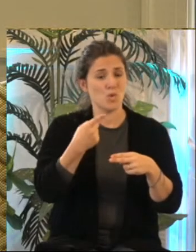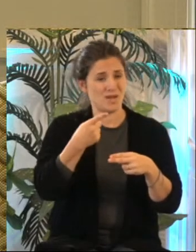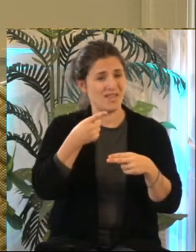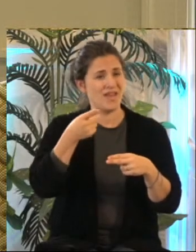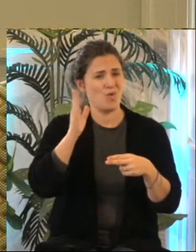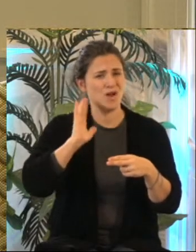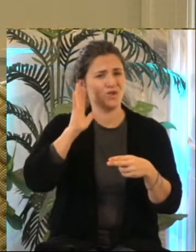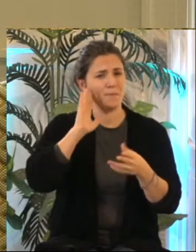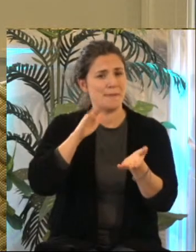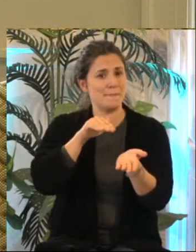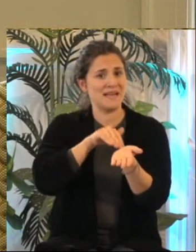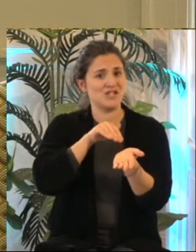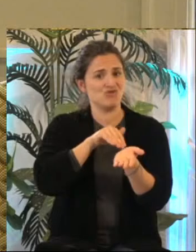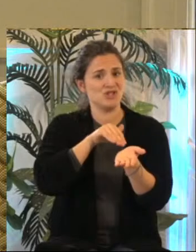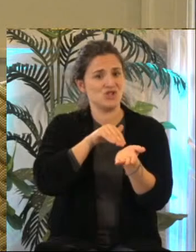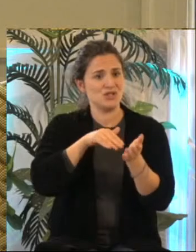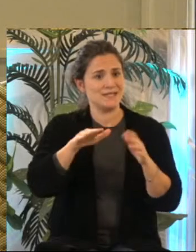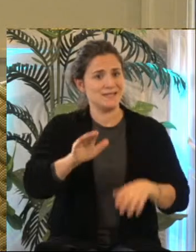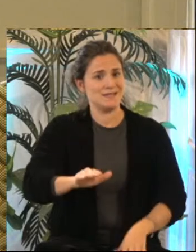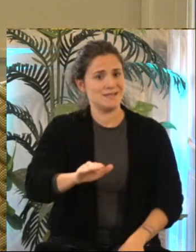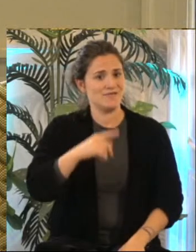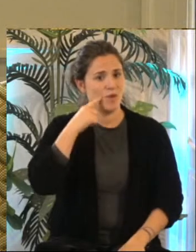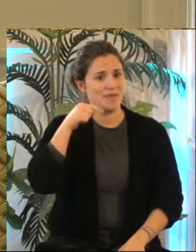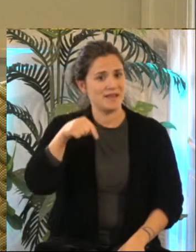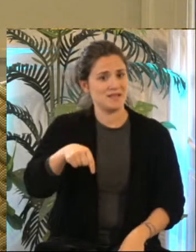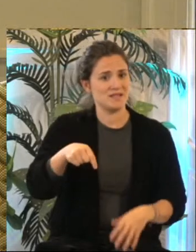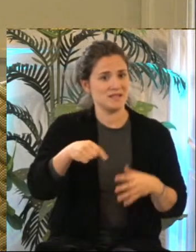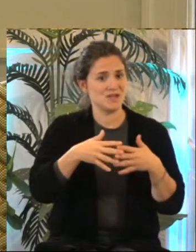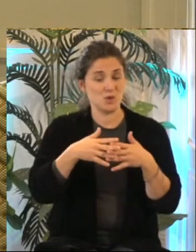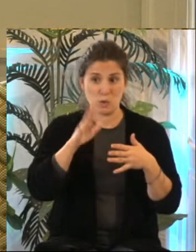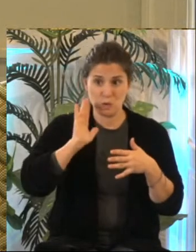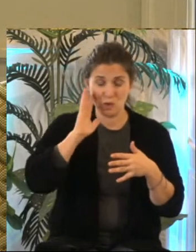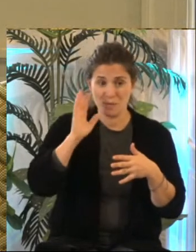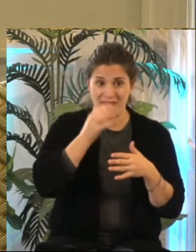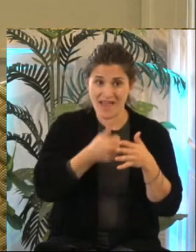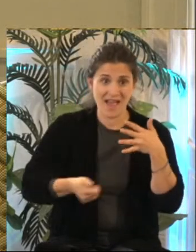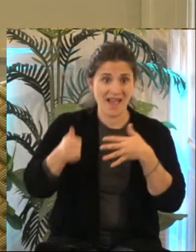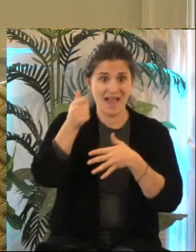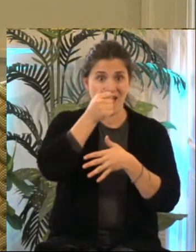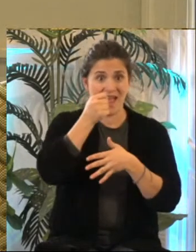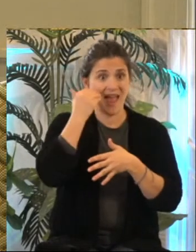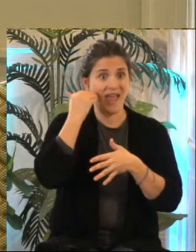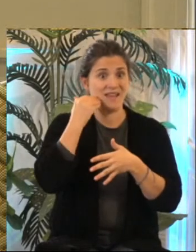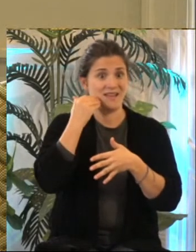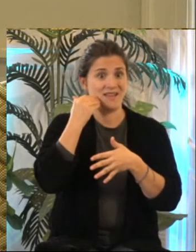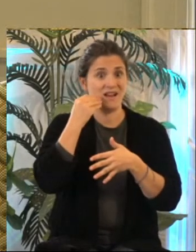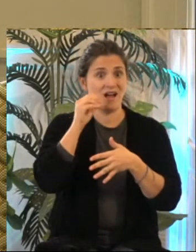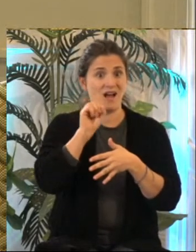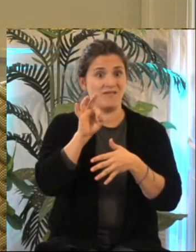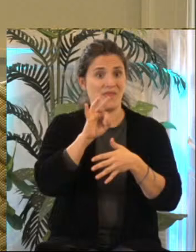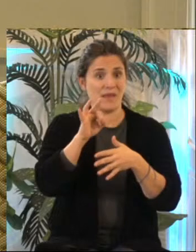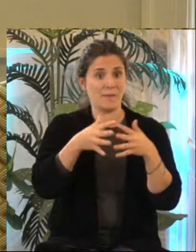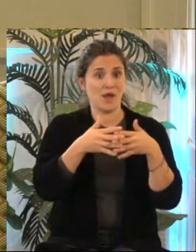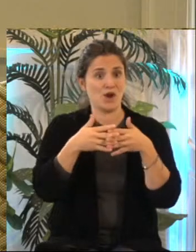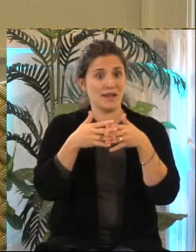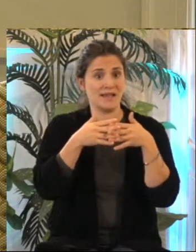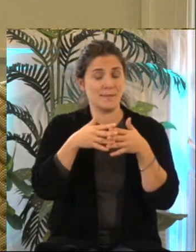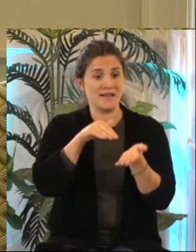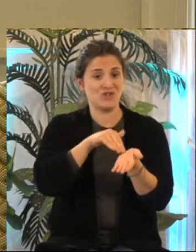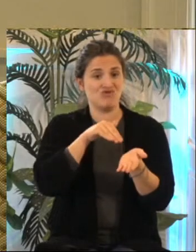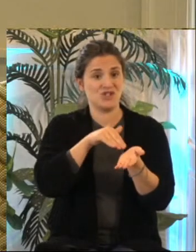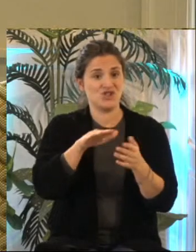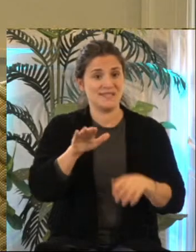in this community, who was actually the head of the American Pediatricians Association for a period of time, Robert